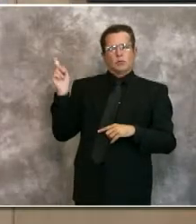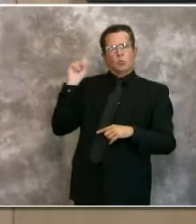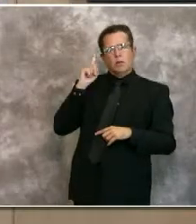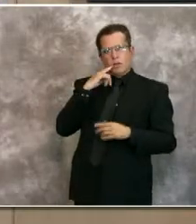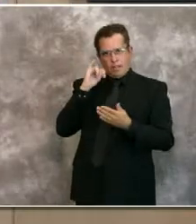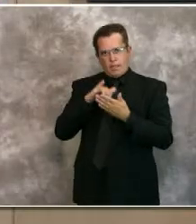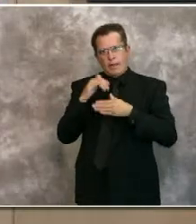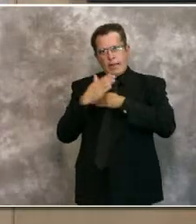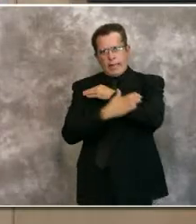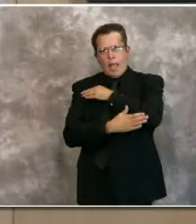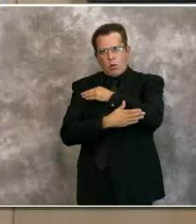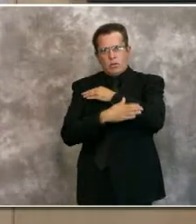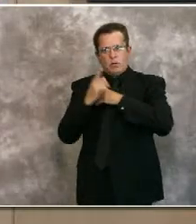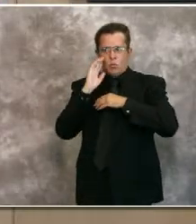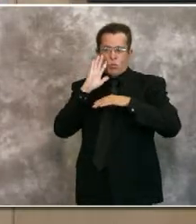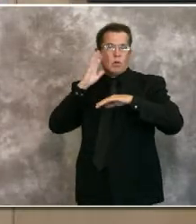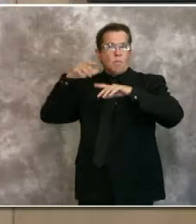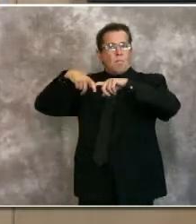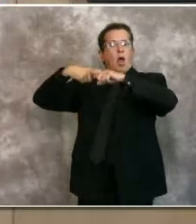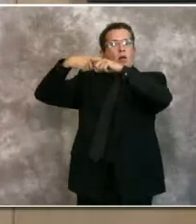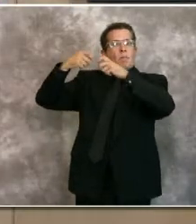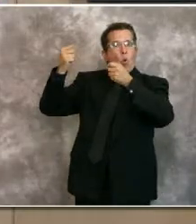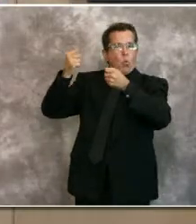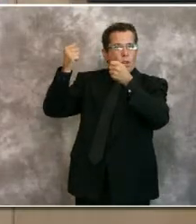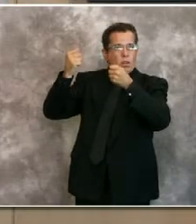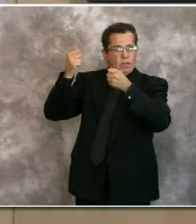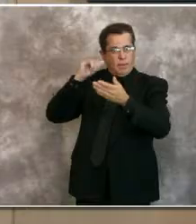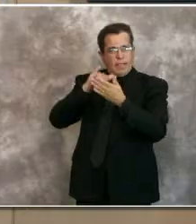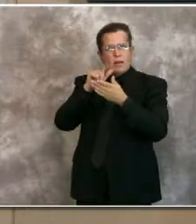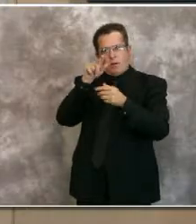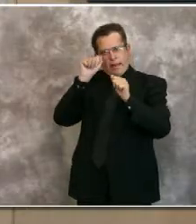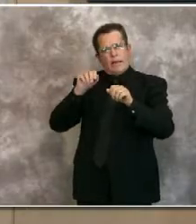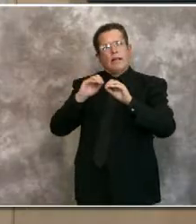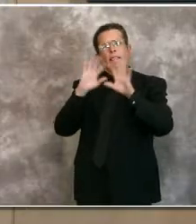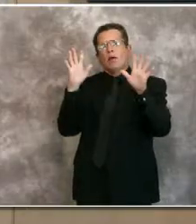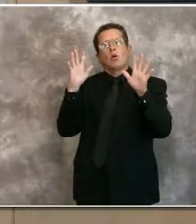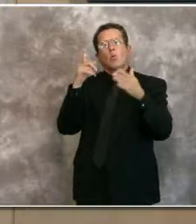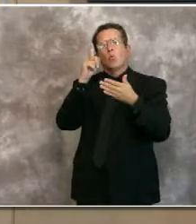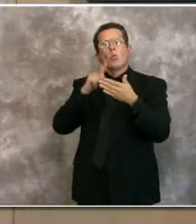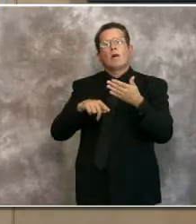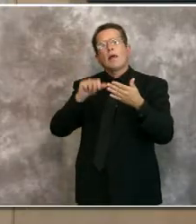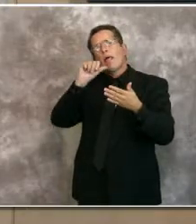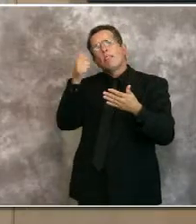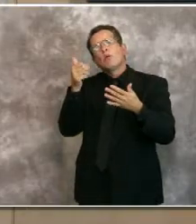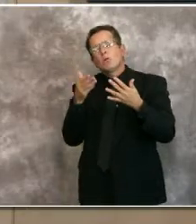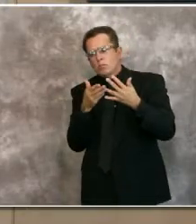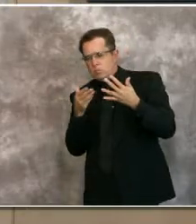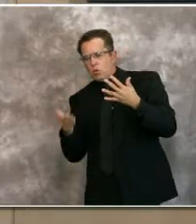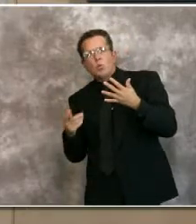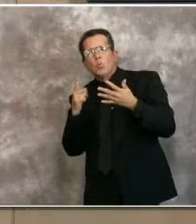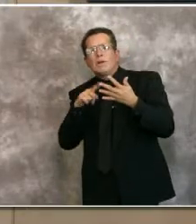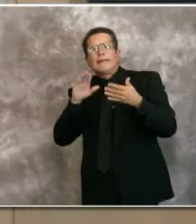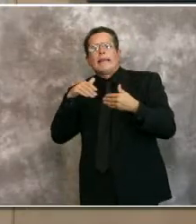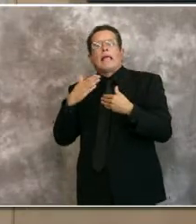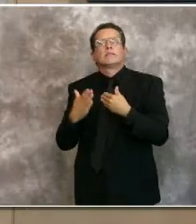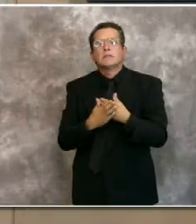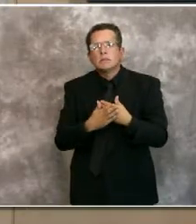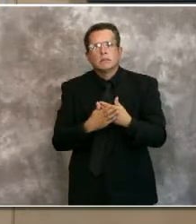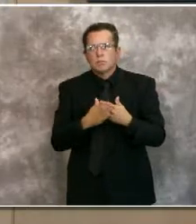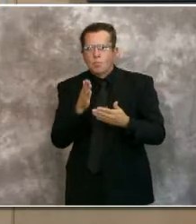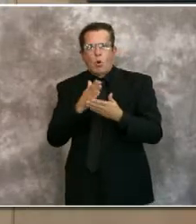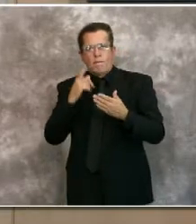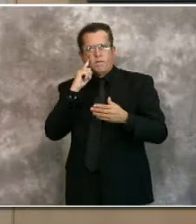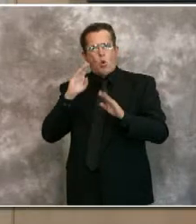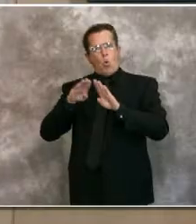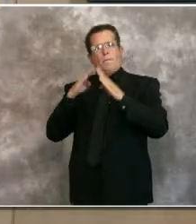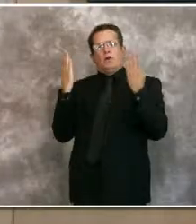has decided to put the pause button on that. So to be specific and clear, what's the next phase of